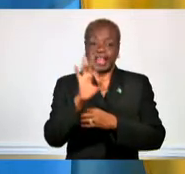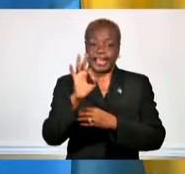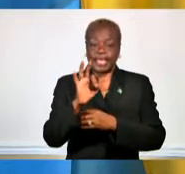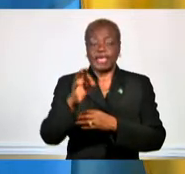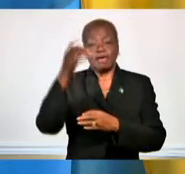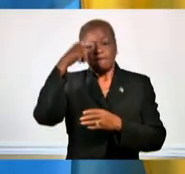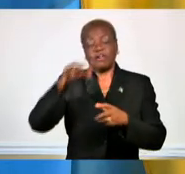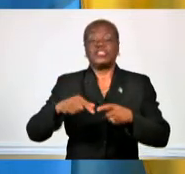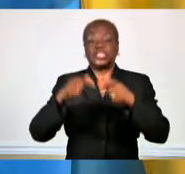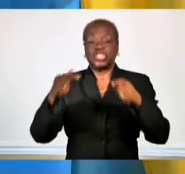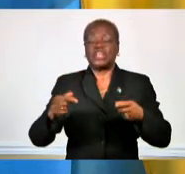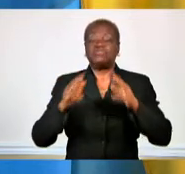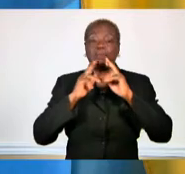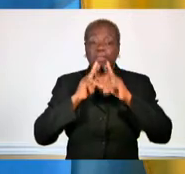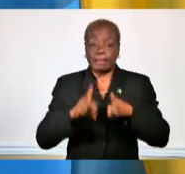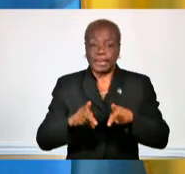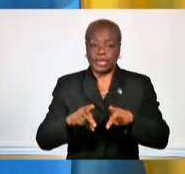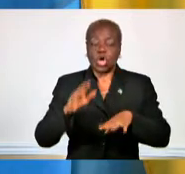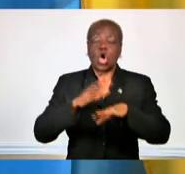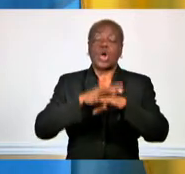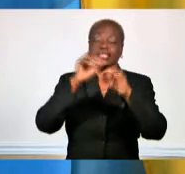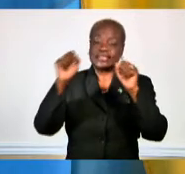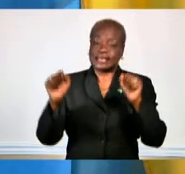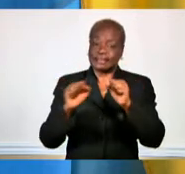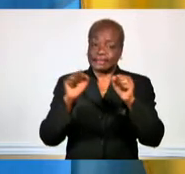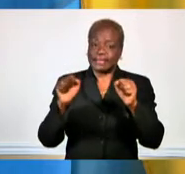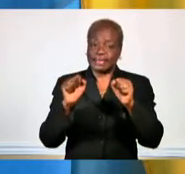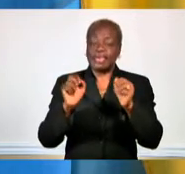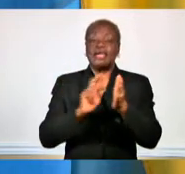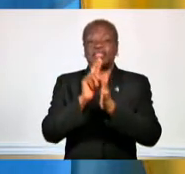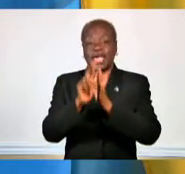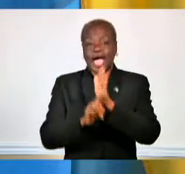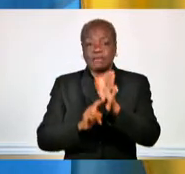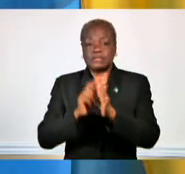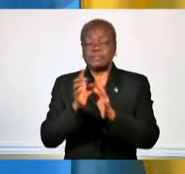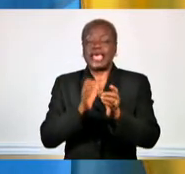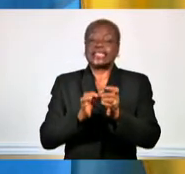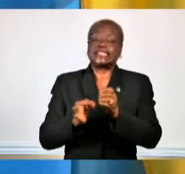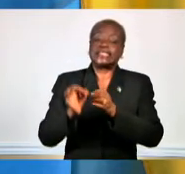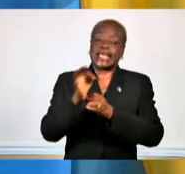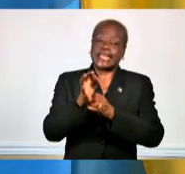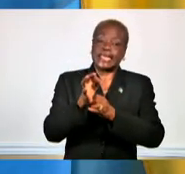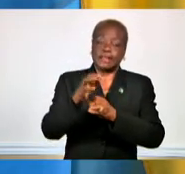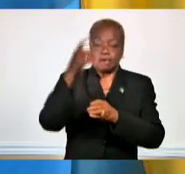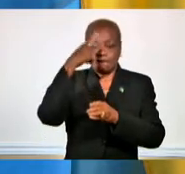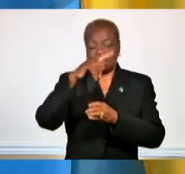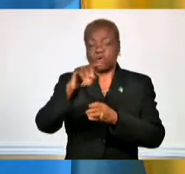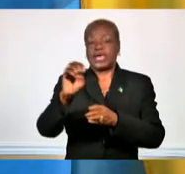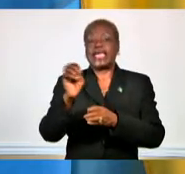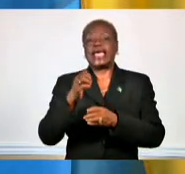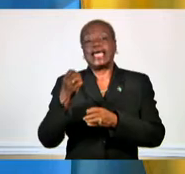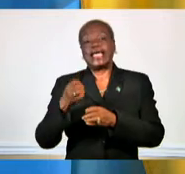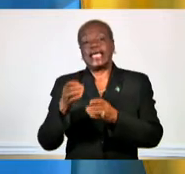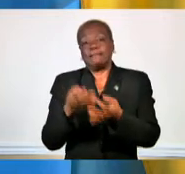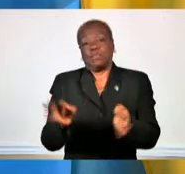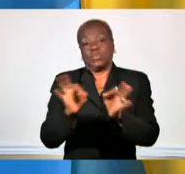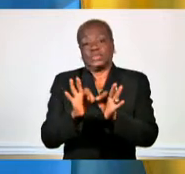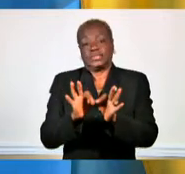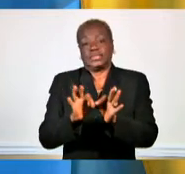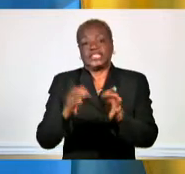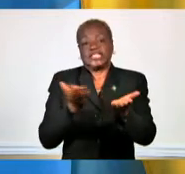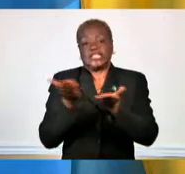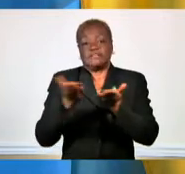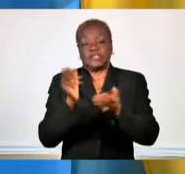public. On Saturday, the hours will also be extended for essential service workers.